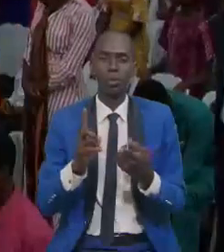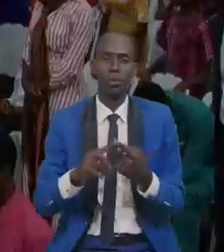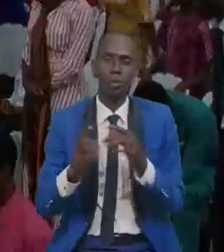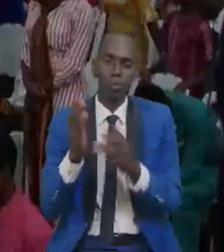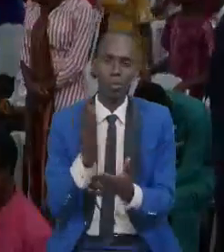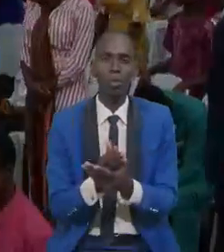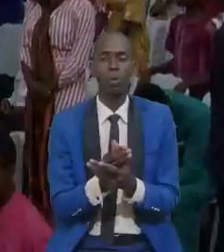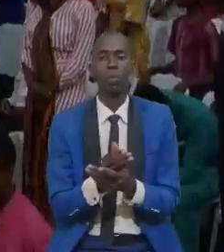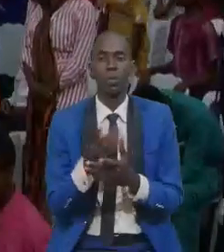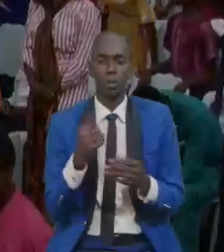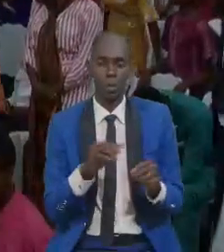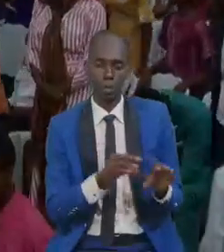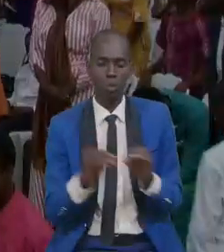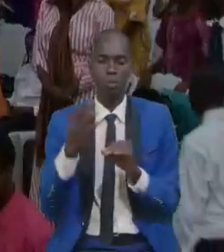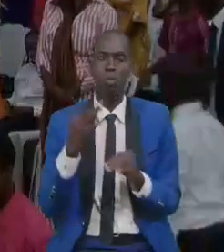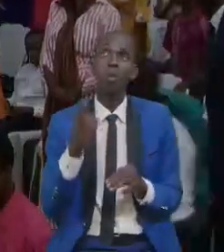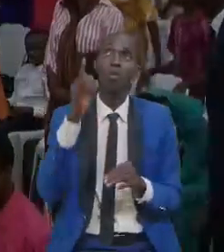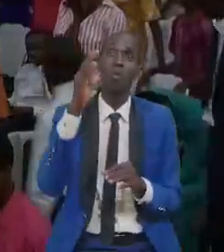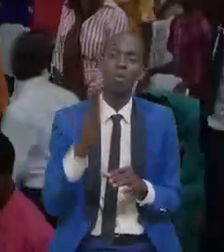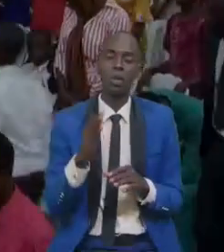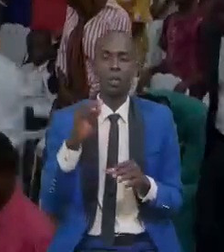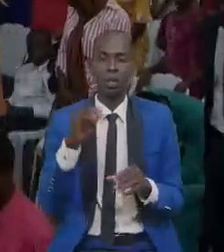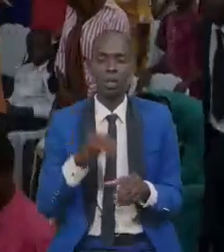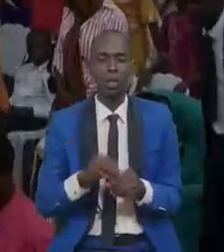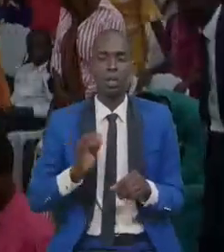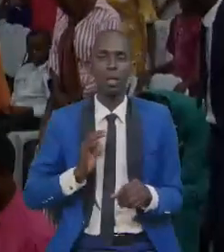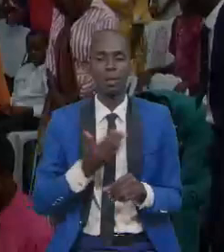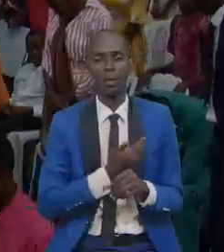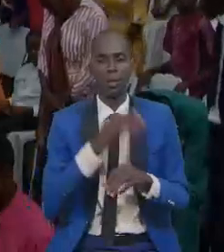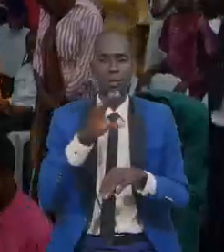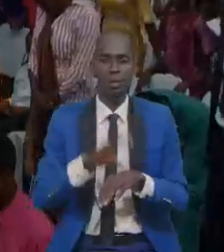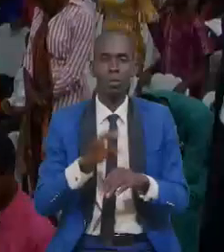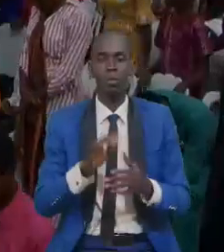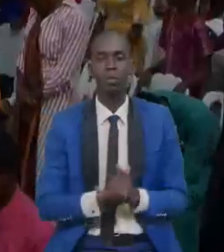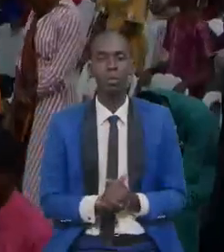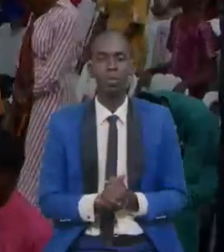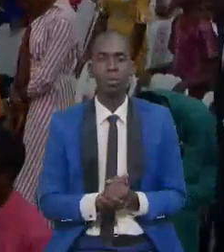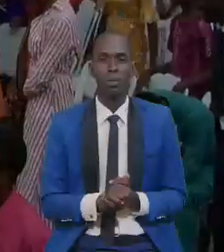move of God in our church.